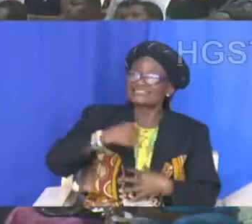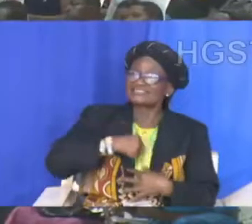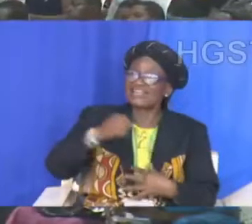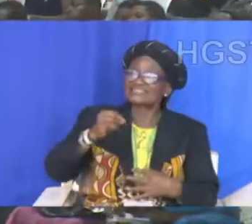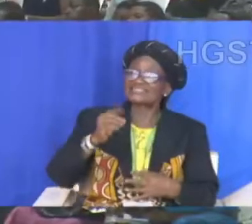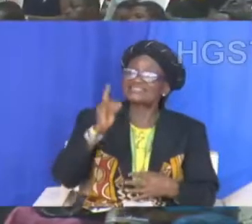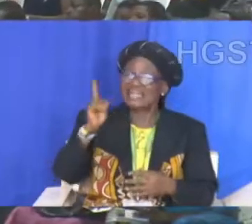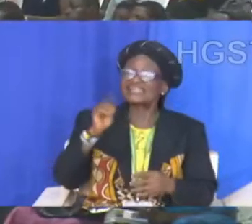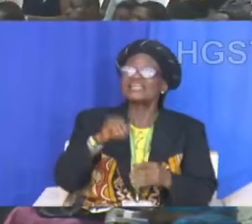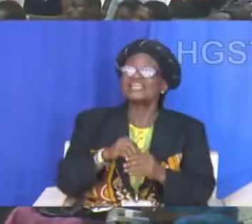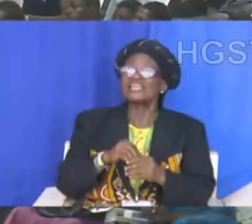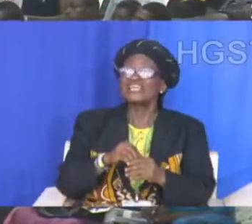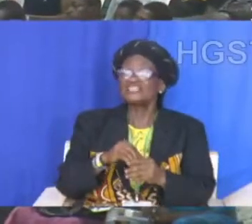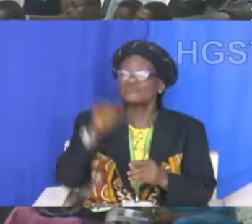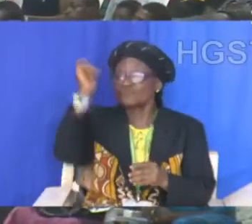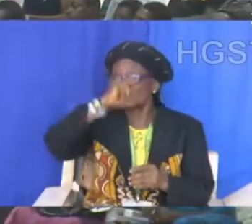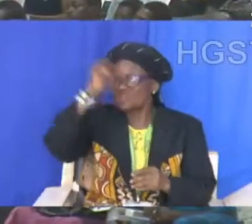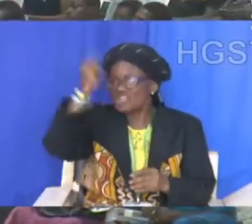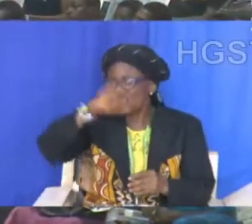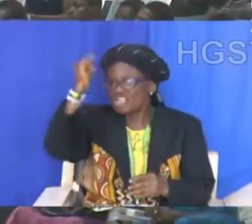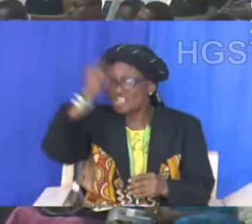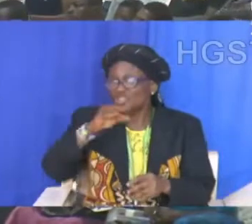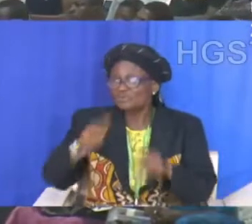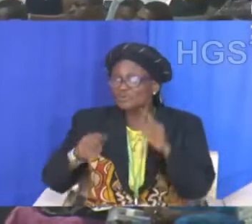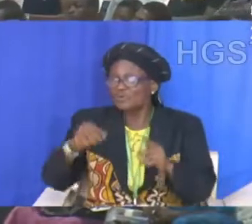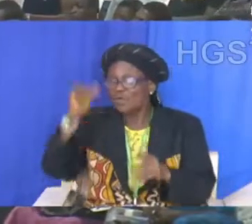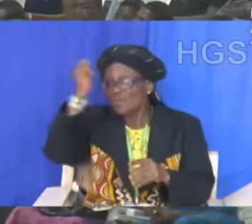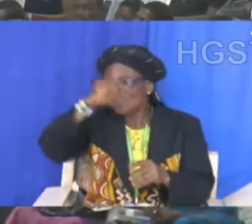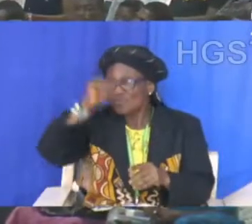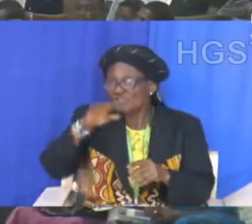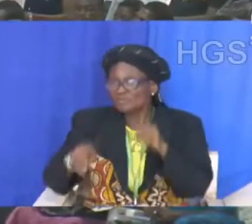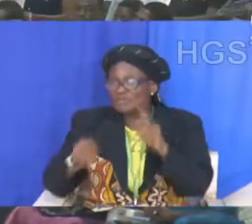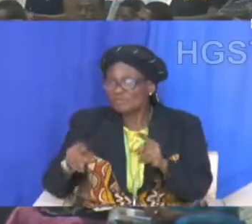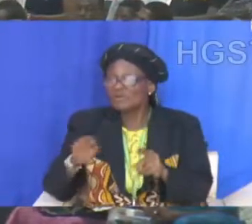who makes a vow and will not fulfill it.